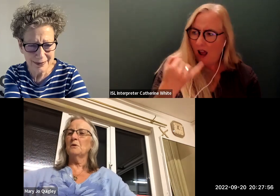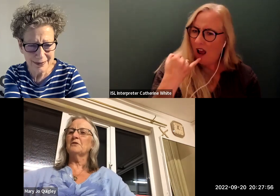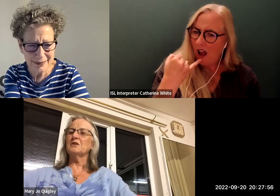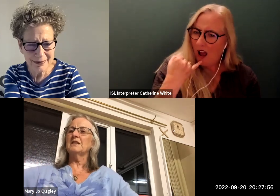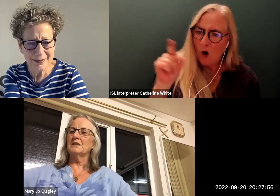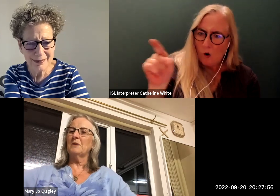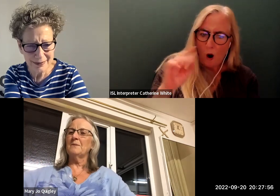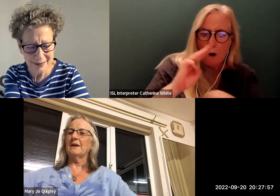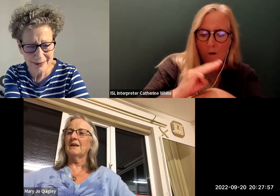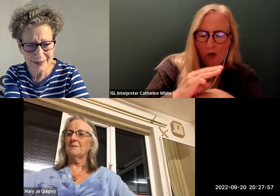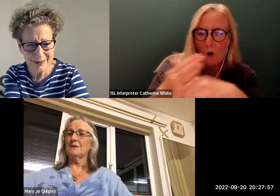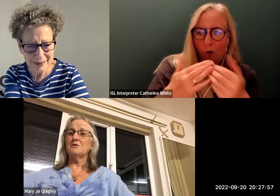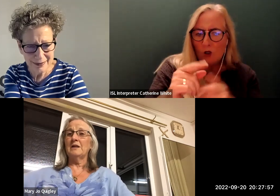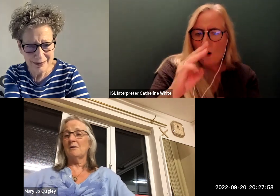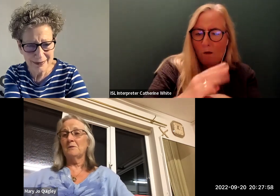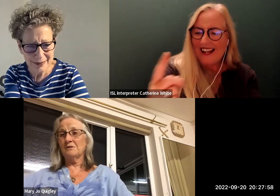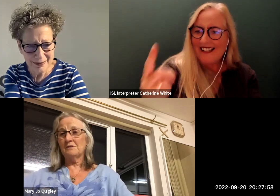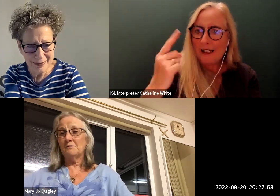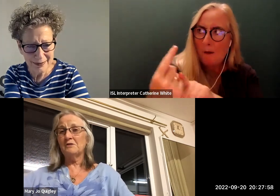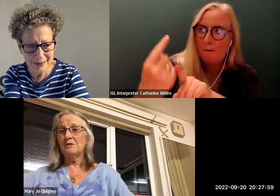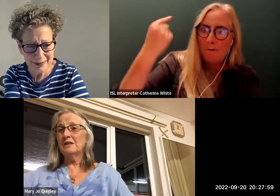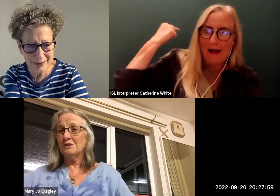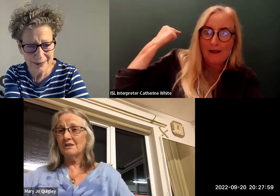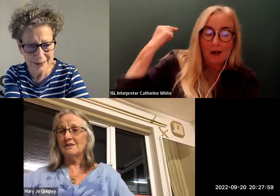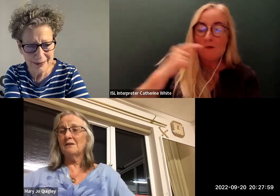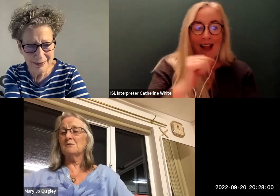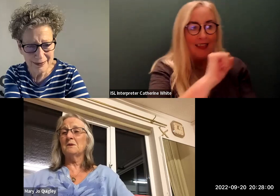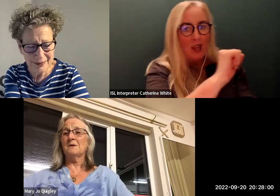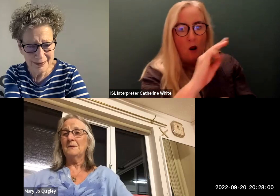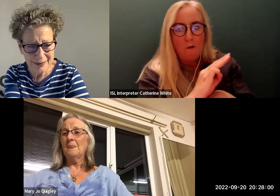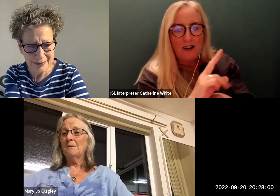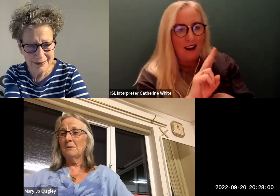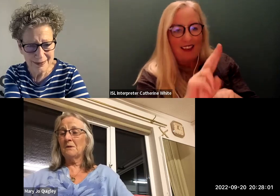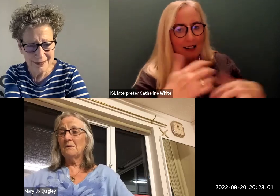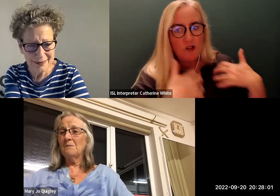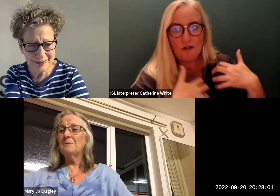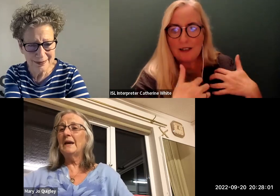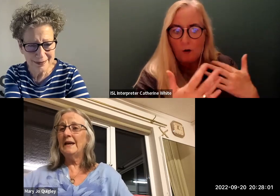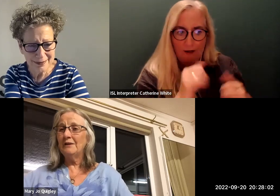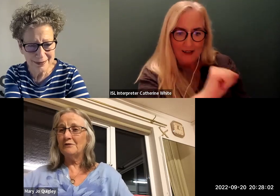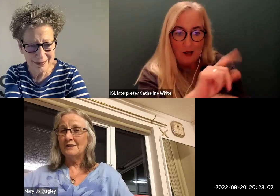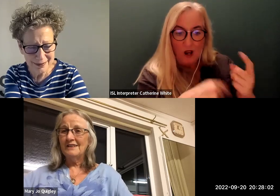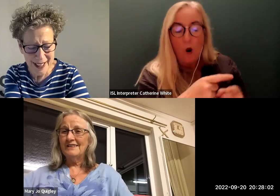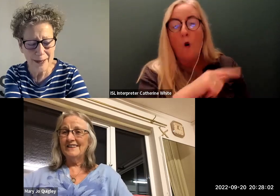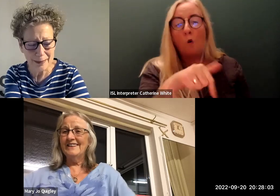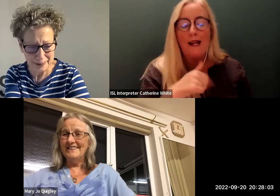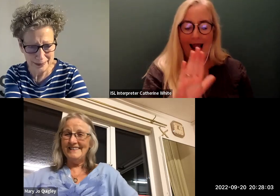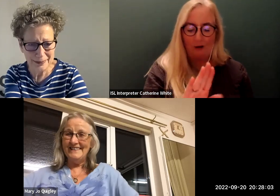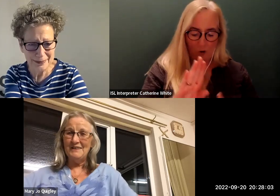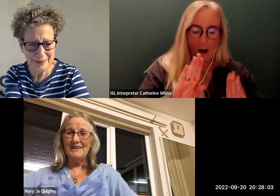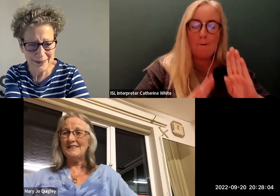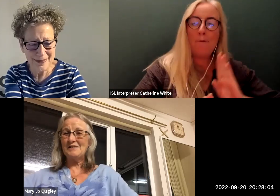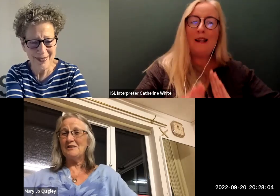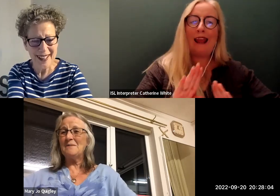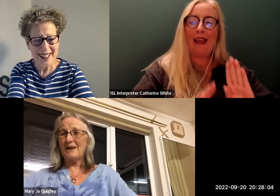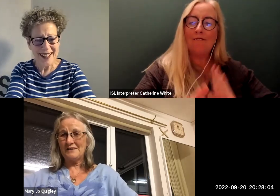what your mother did way back then, because really our mothers weren't really interested, as long as we behaved, Yeah. you